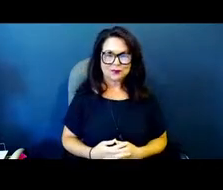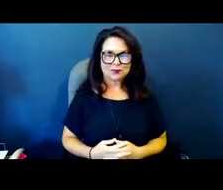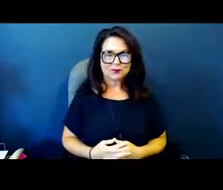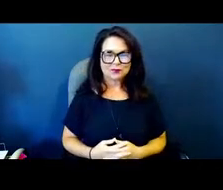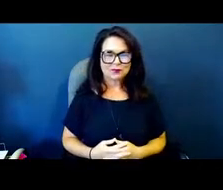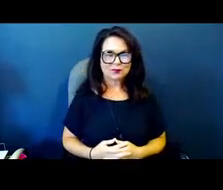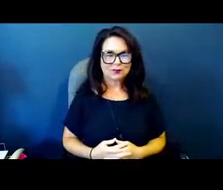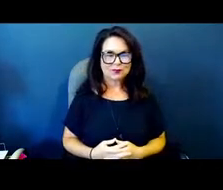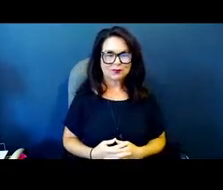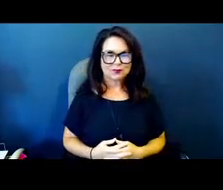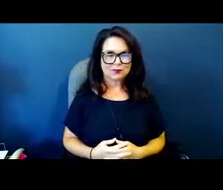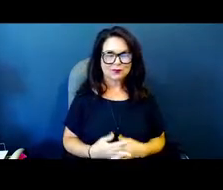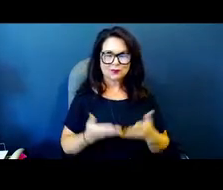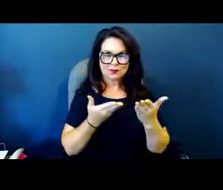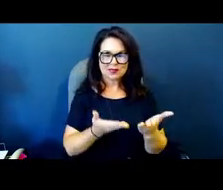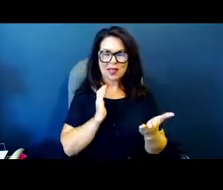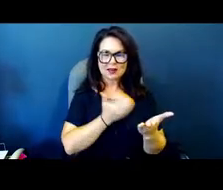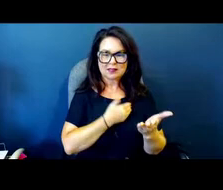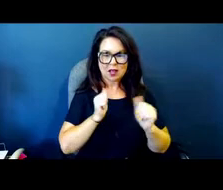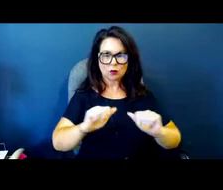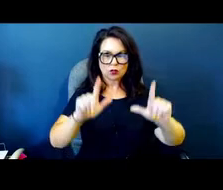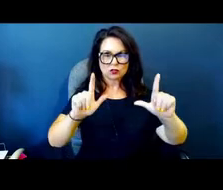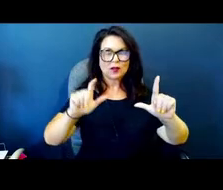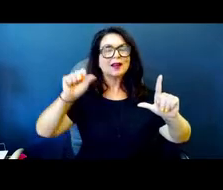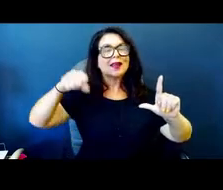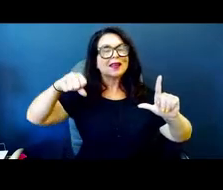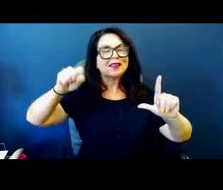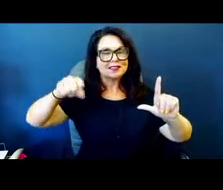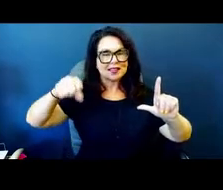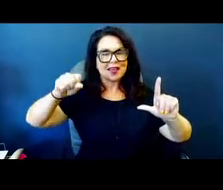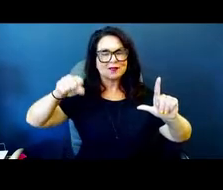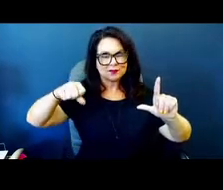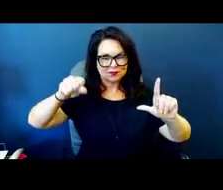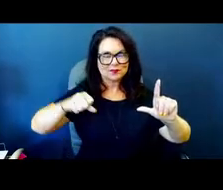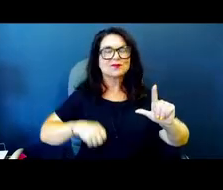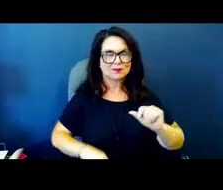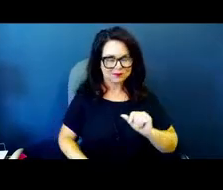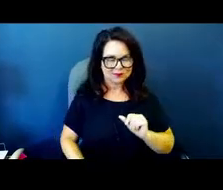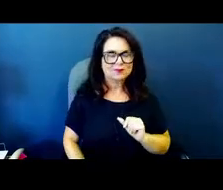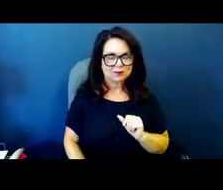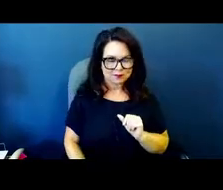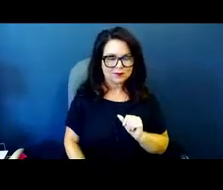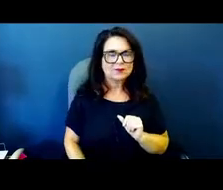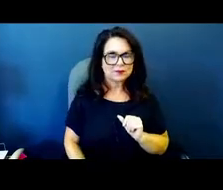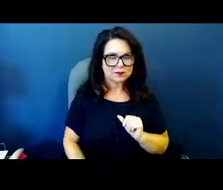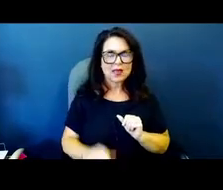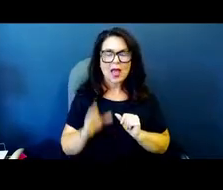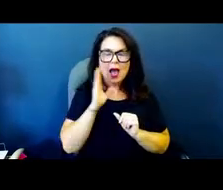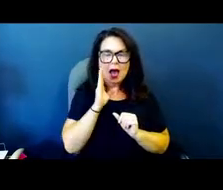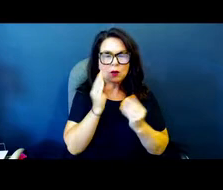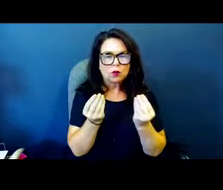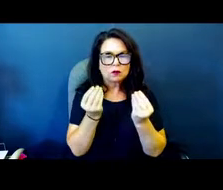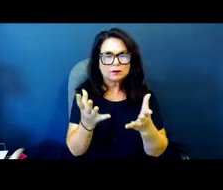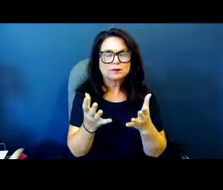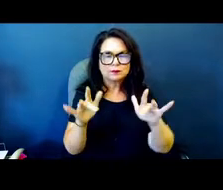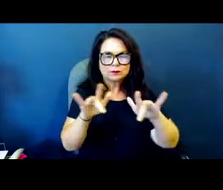here is our screen. Gina, can you give me a yes, you can see this? Thank you, dear. All right, I'm going to play just a small clip from